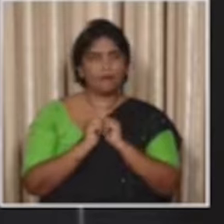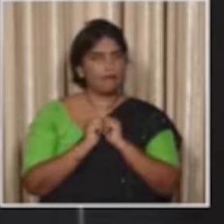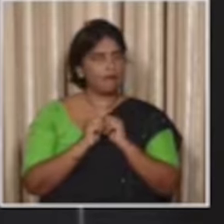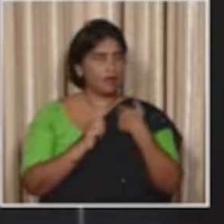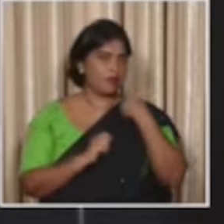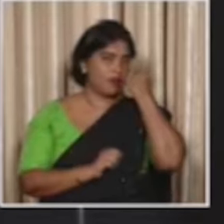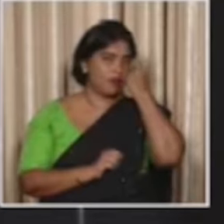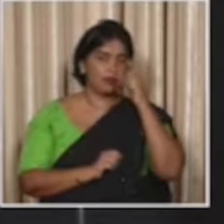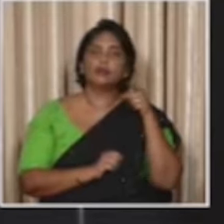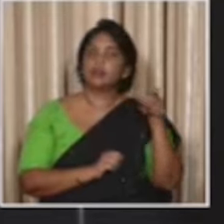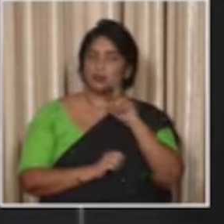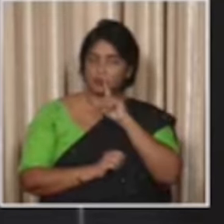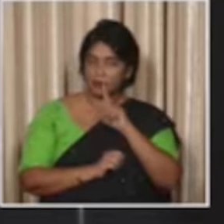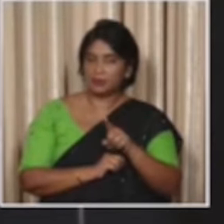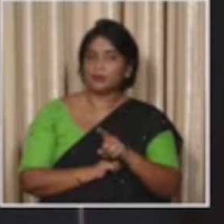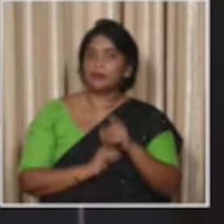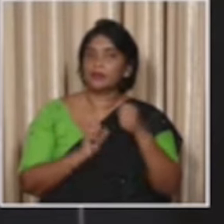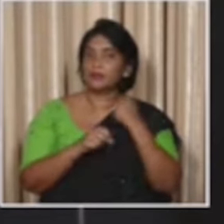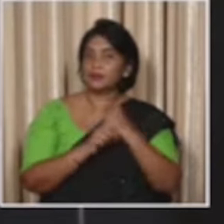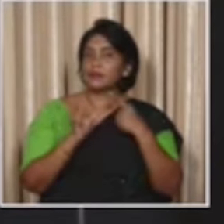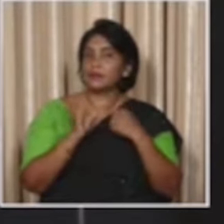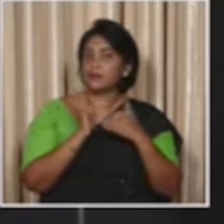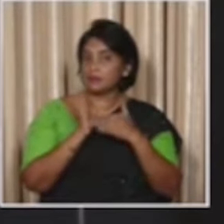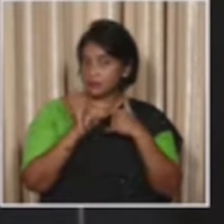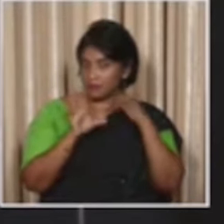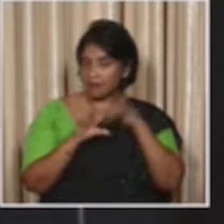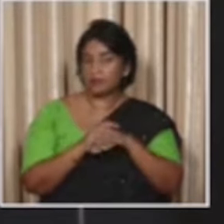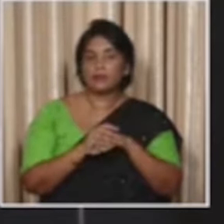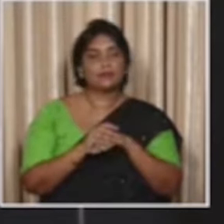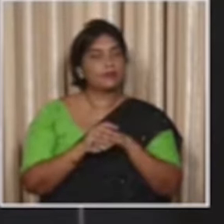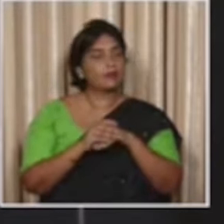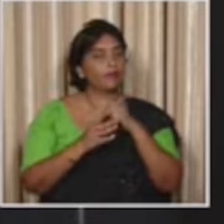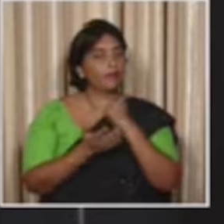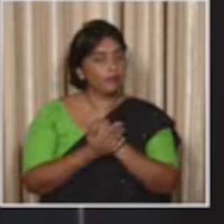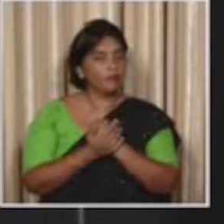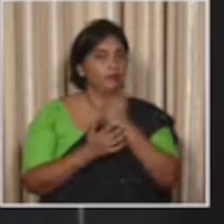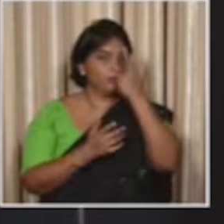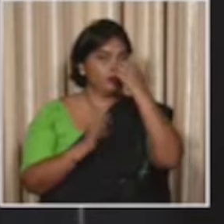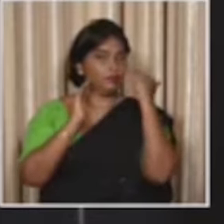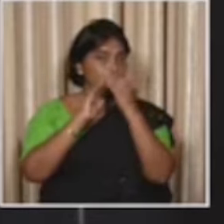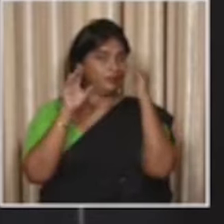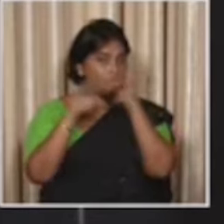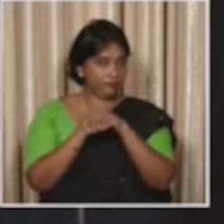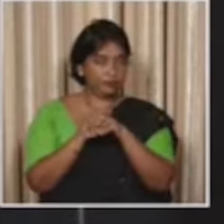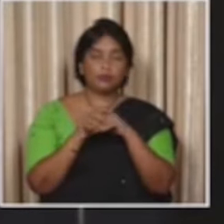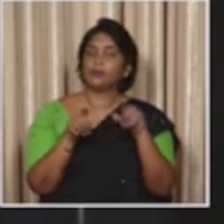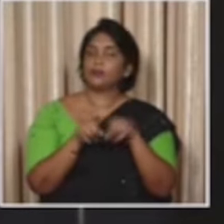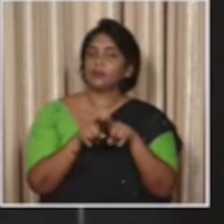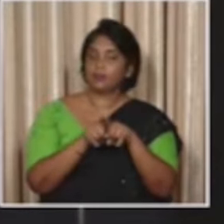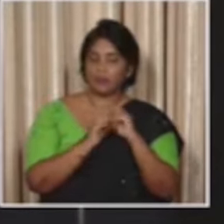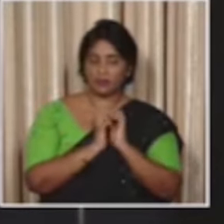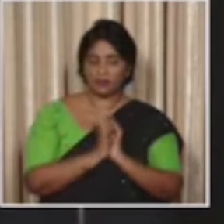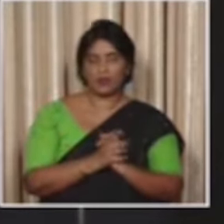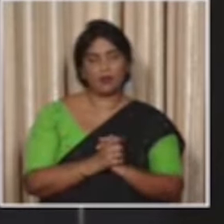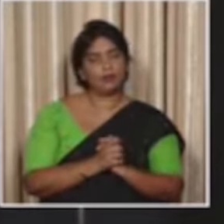is the West Bank, and there is East Jerusalem. There is also quite a